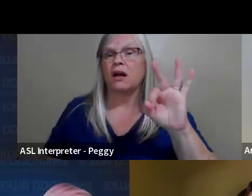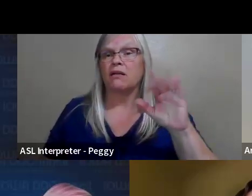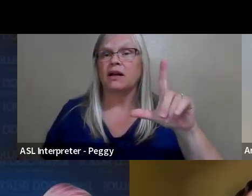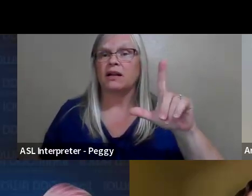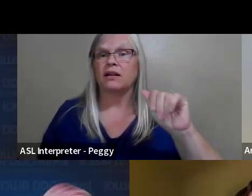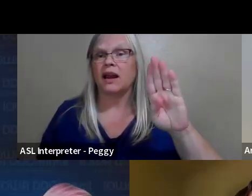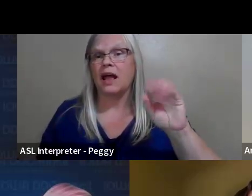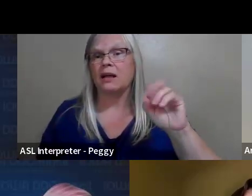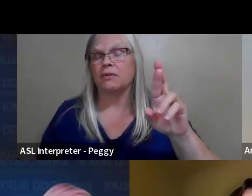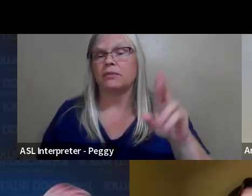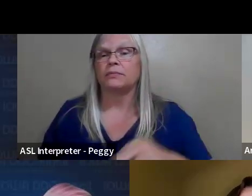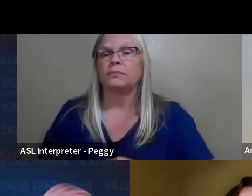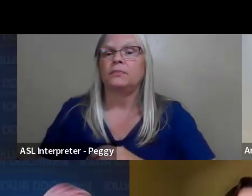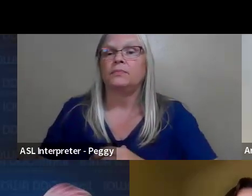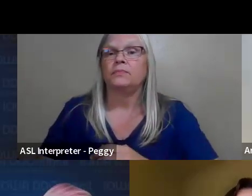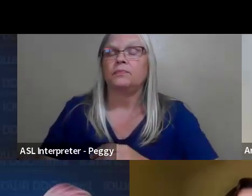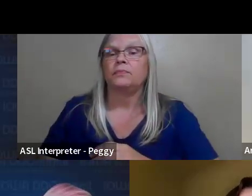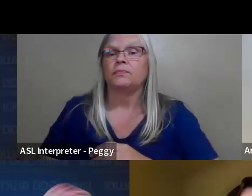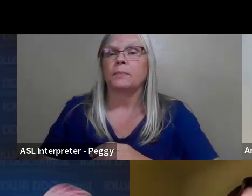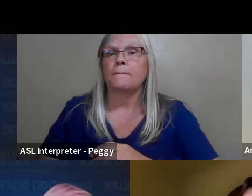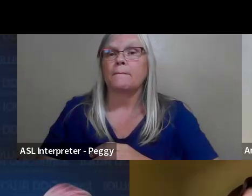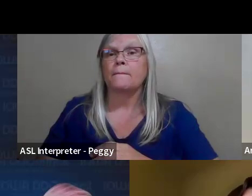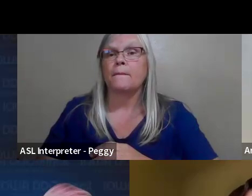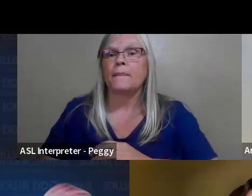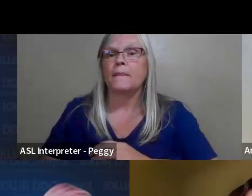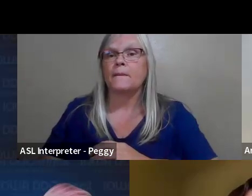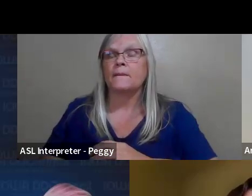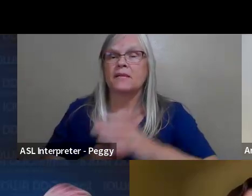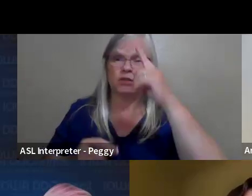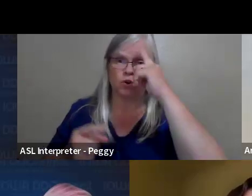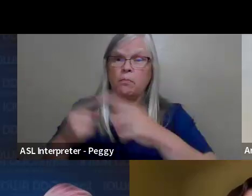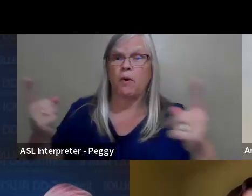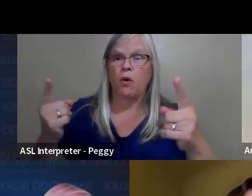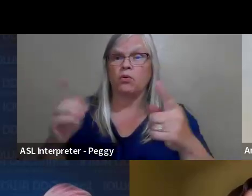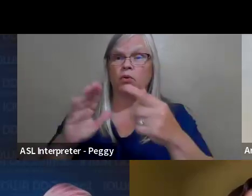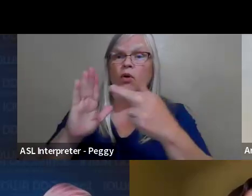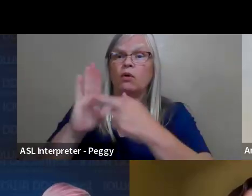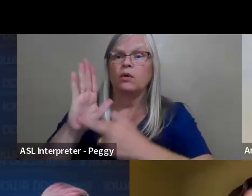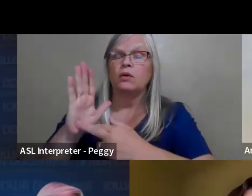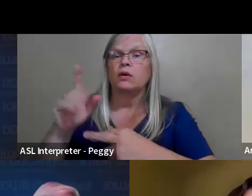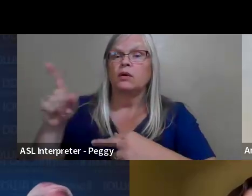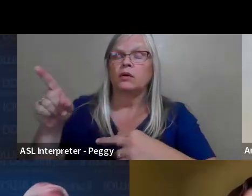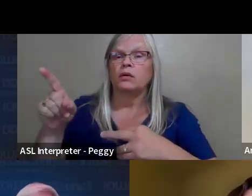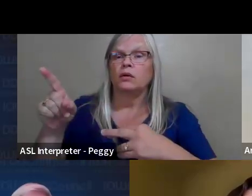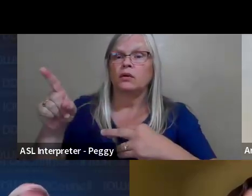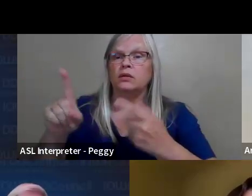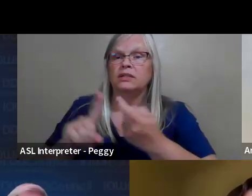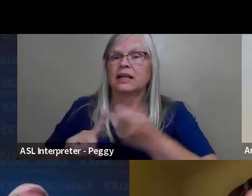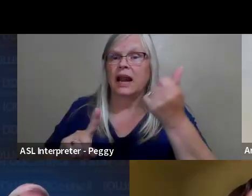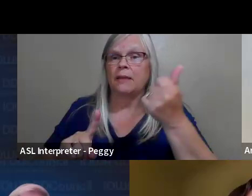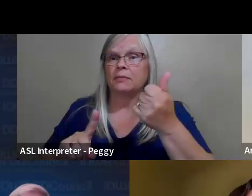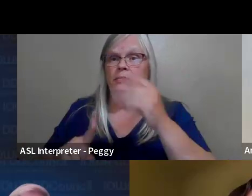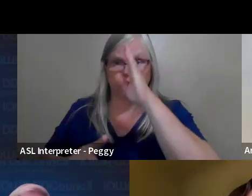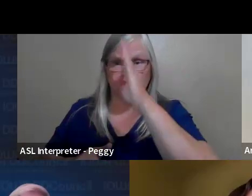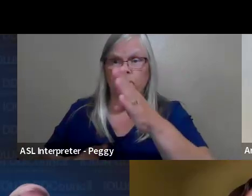Department of Labor. To oppose the regulation that would eliminate overtime for direct